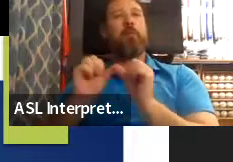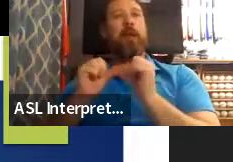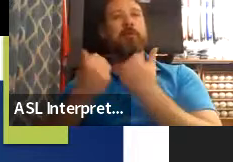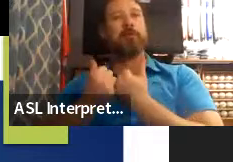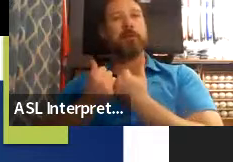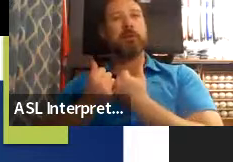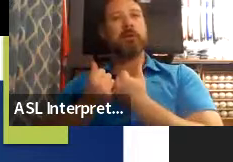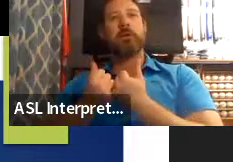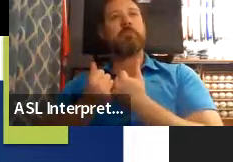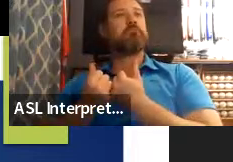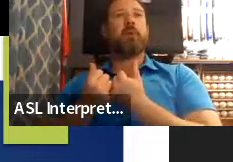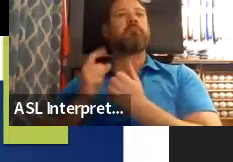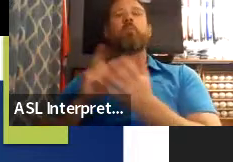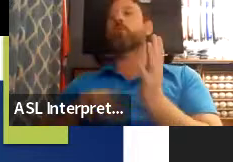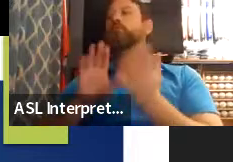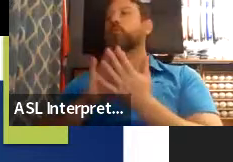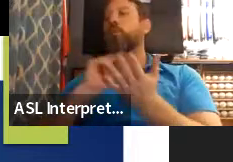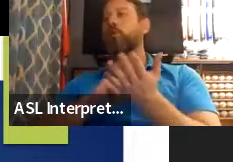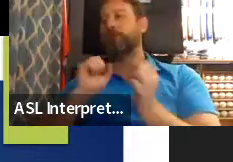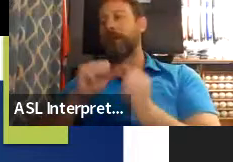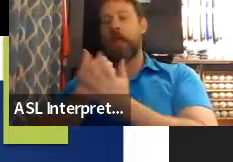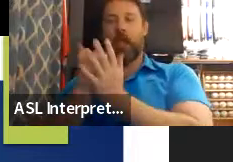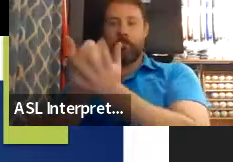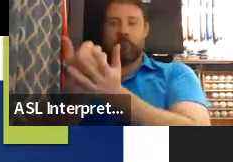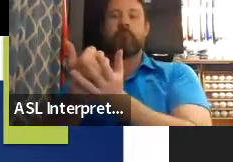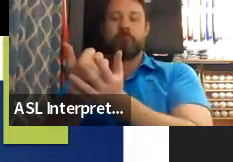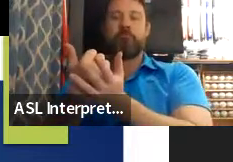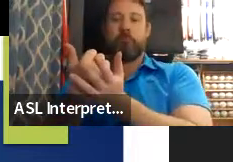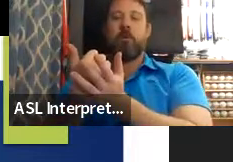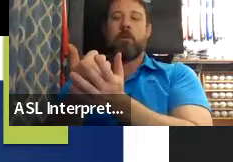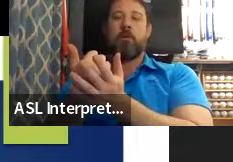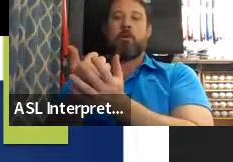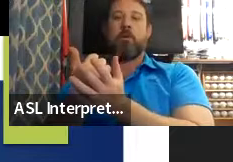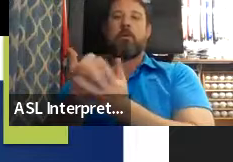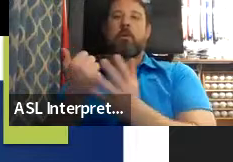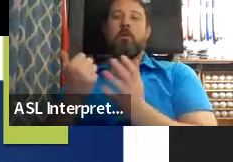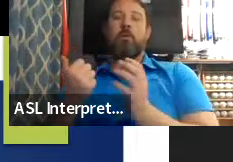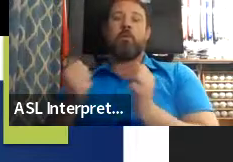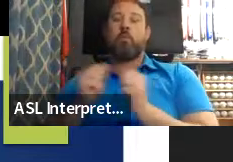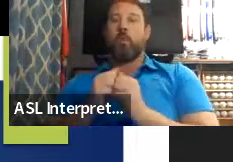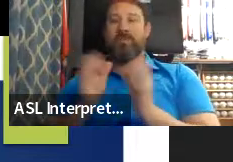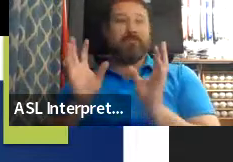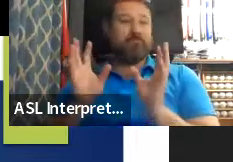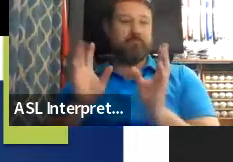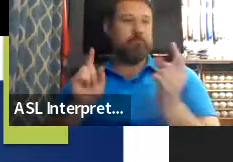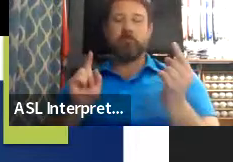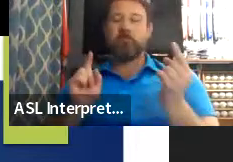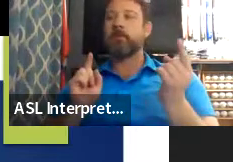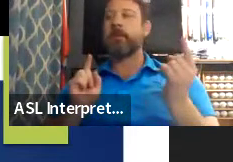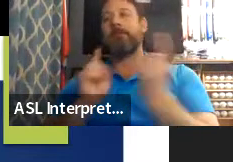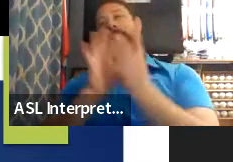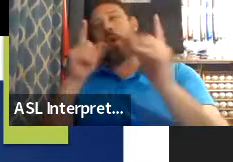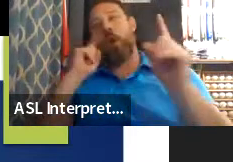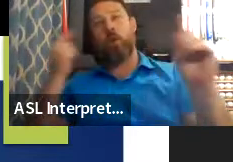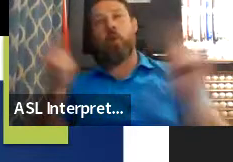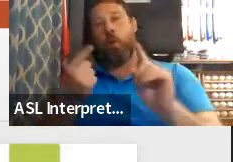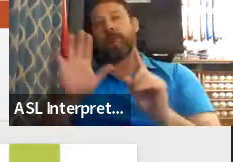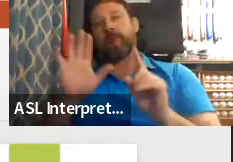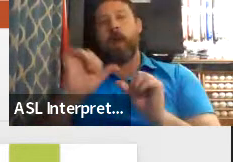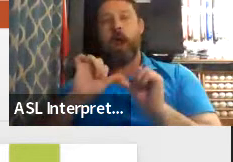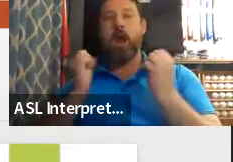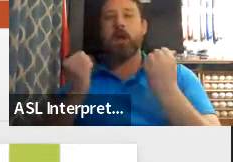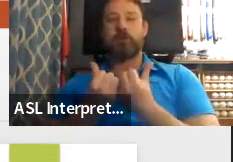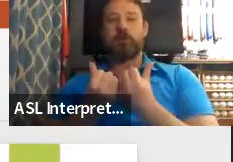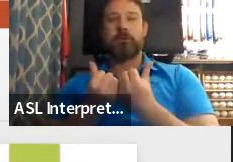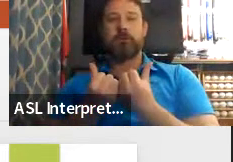what the school nurses can help with in terms of meeting your agency's goals. And